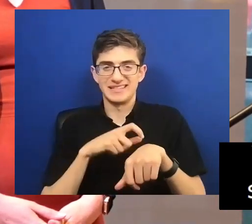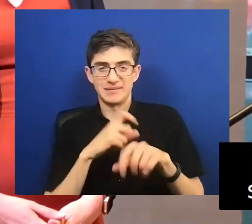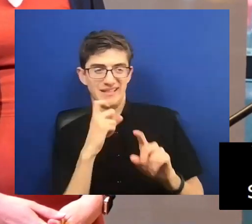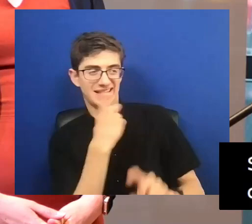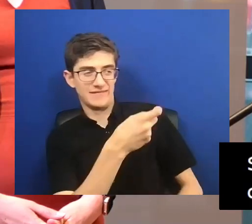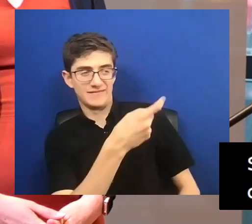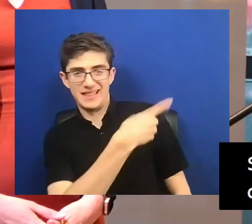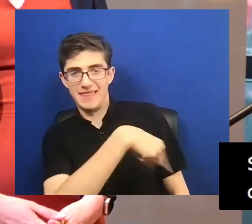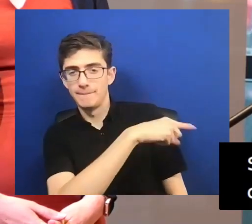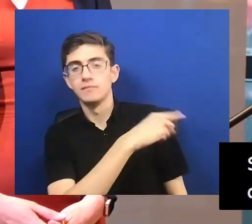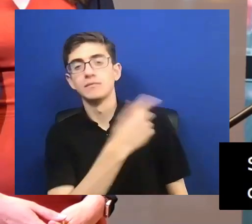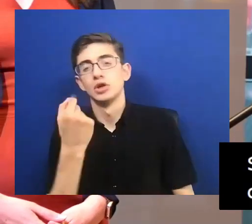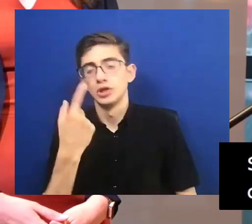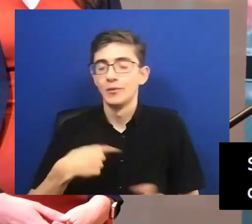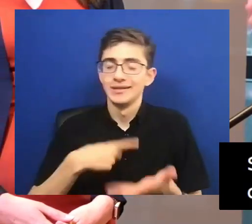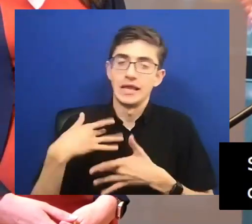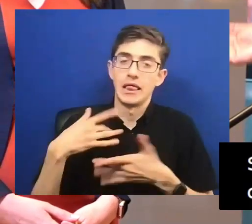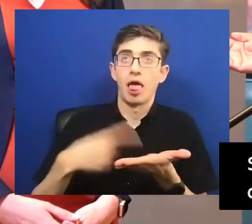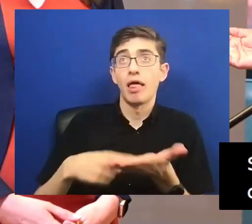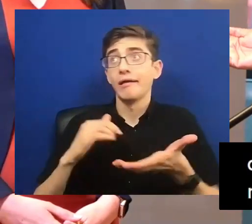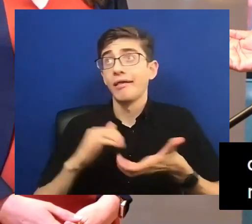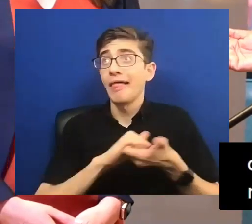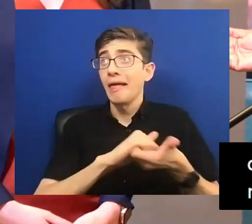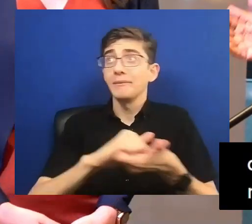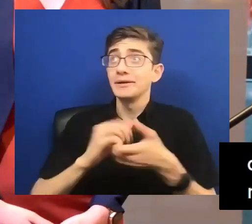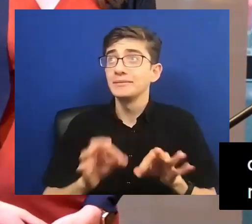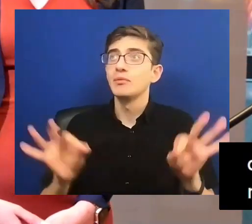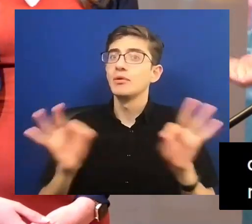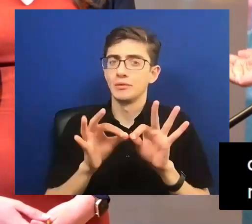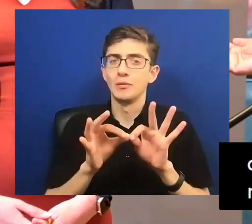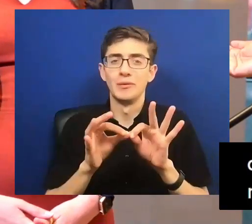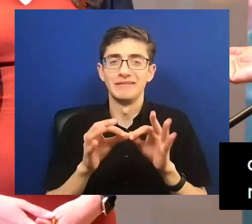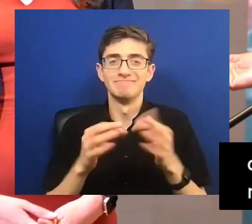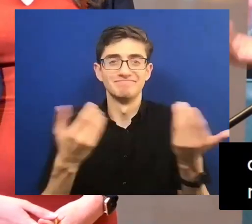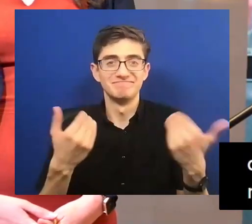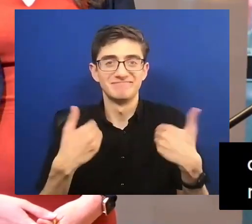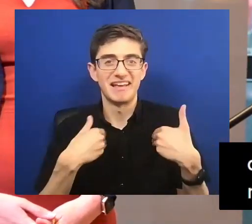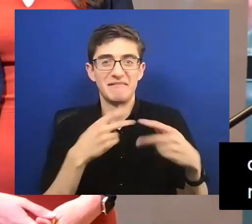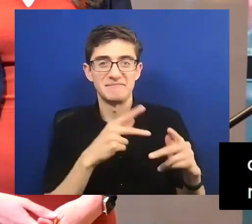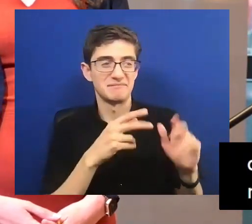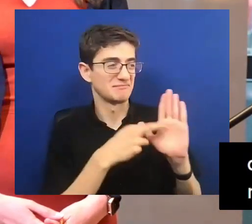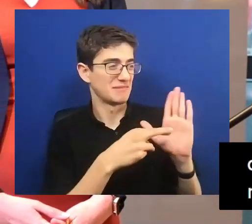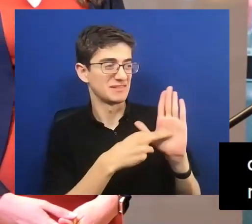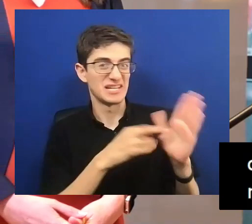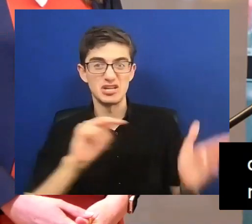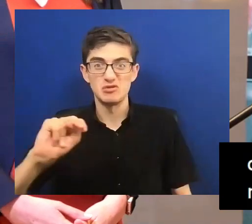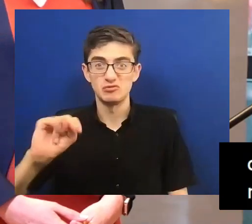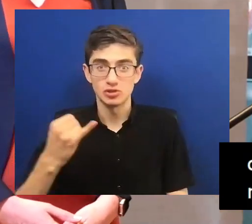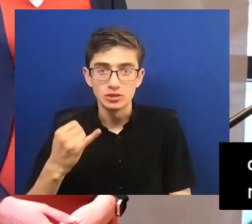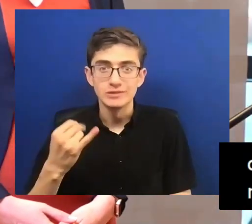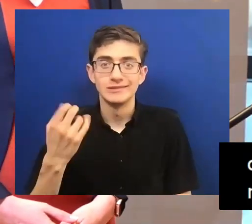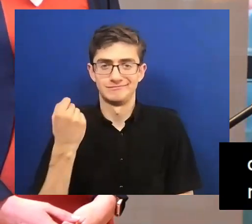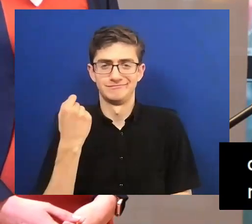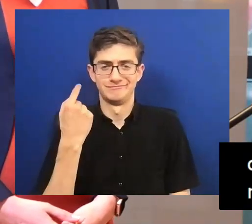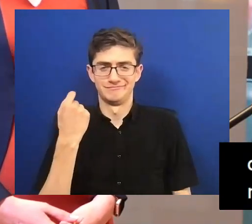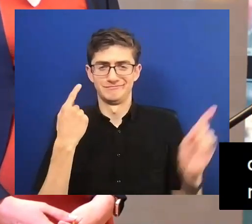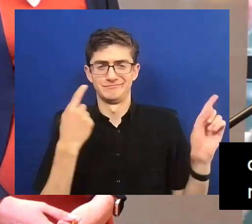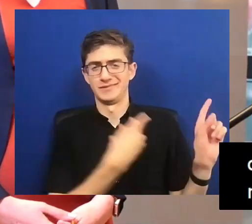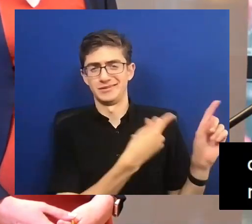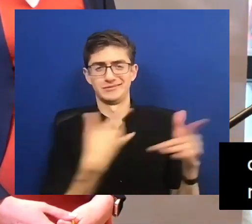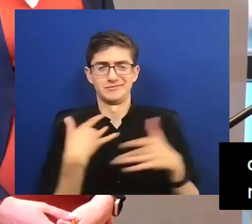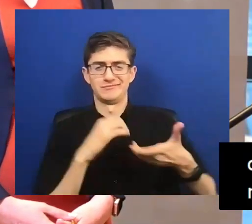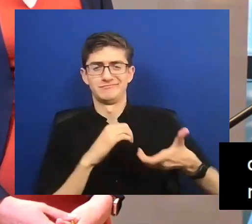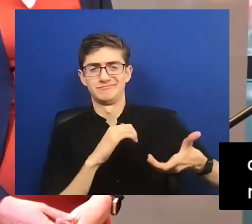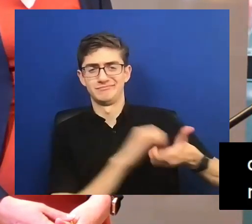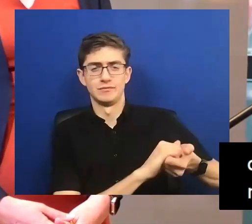power of collaboration, and we have Bryn Dupree, who represents New Jersey, and we're always collaborating together, so I just want to give her